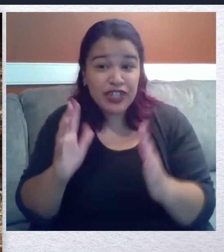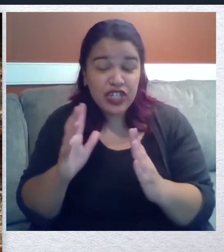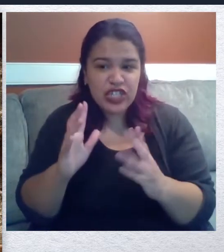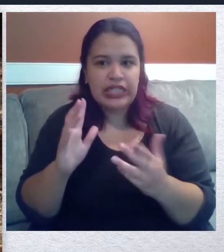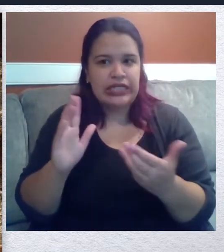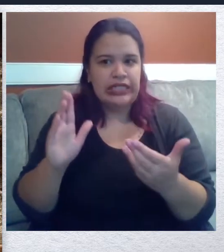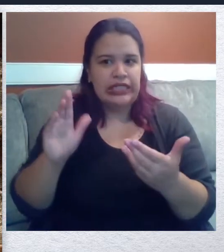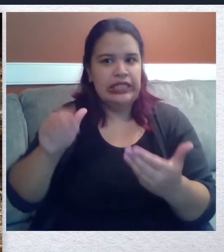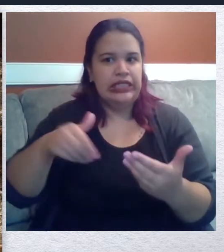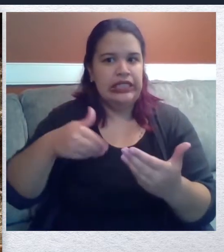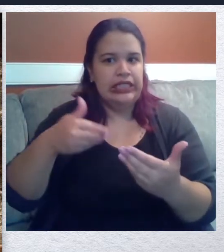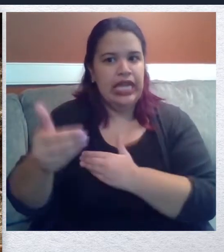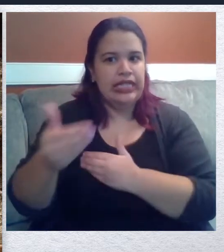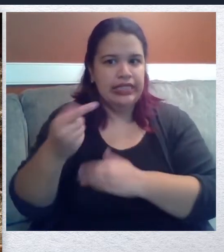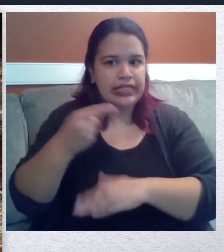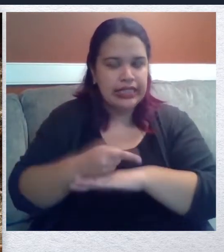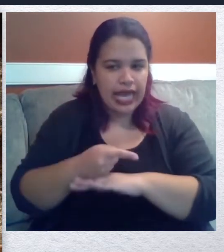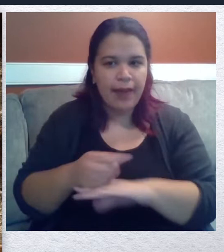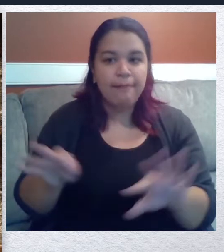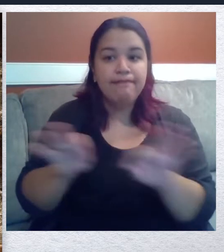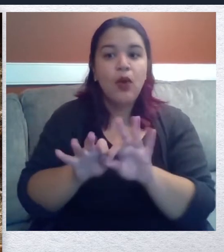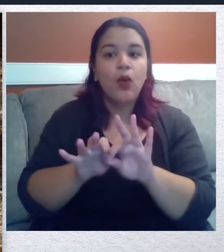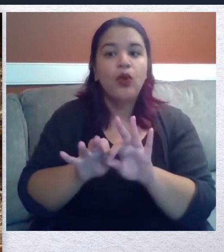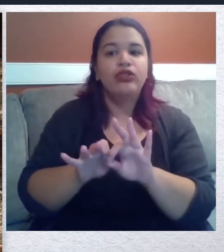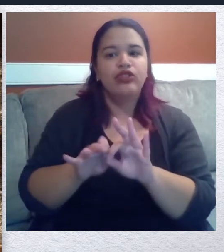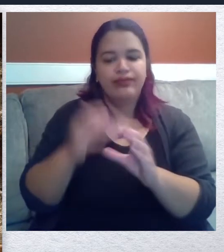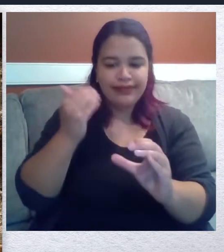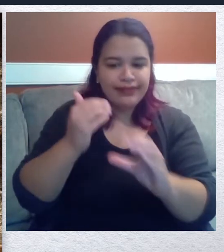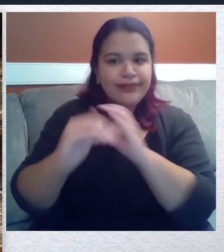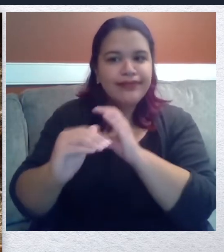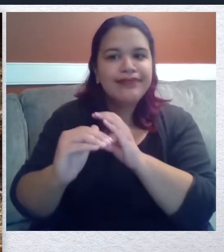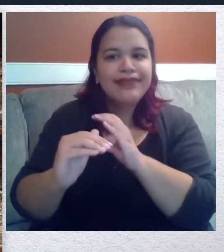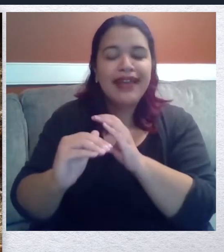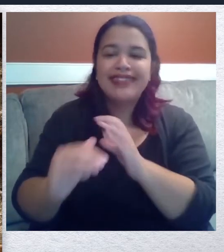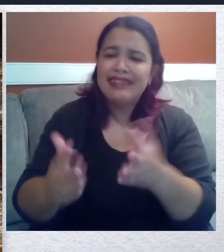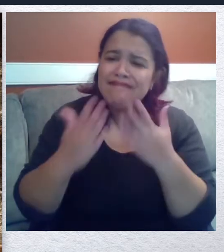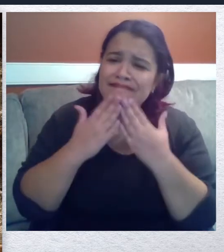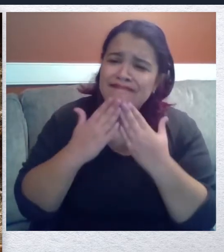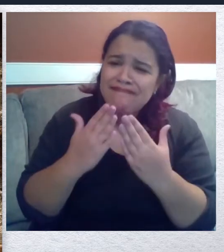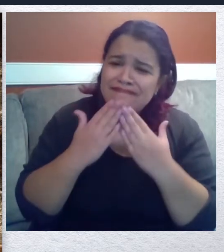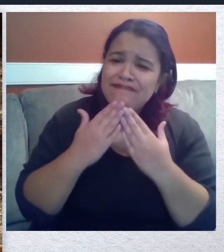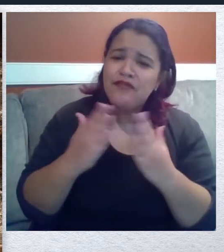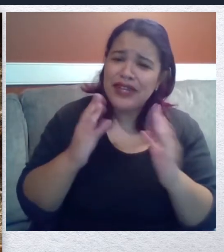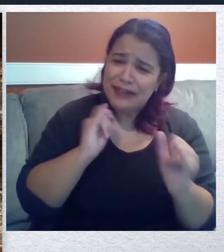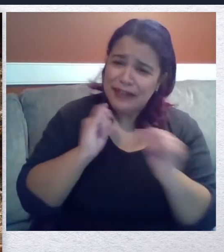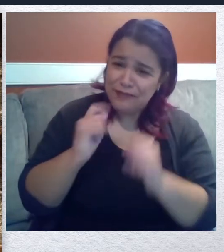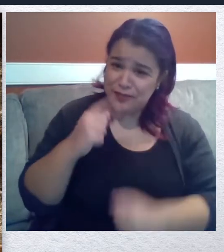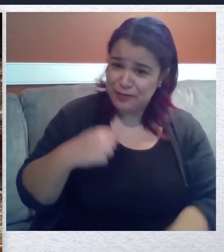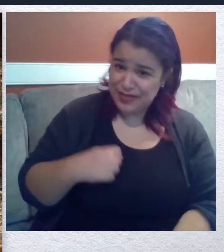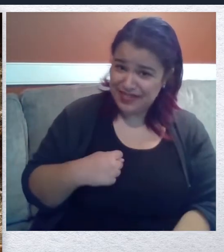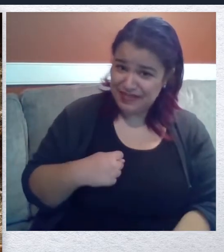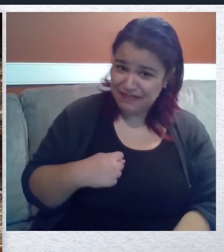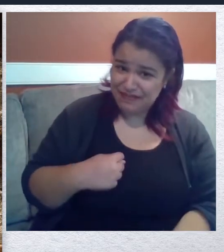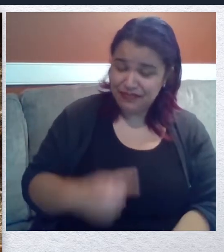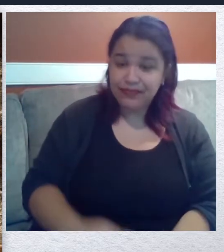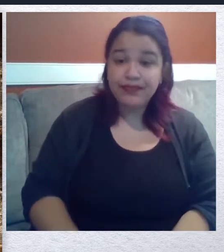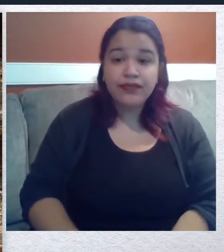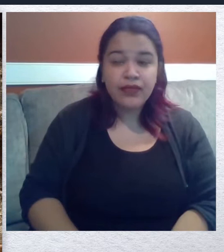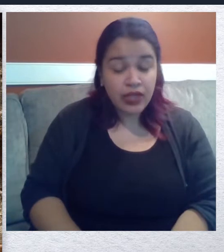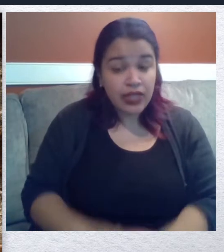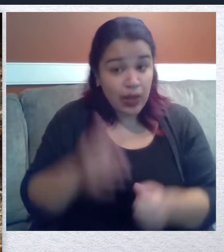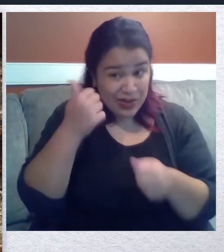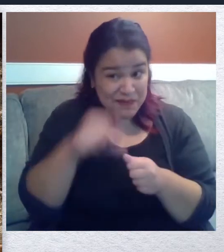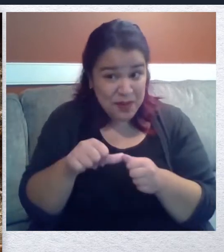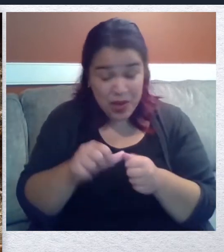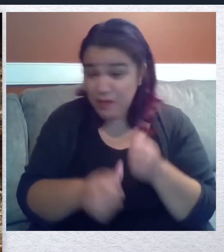Finally, remember that most virtual interviews are behavioral based. Make sure to practice using the